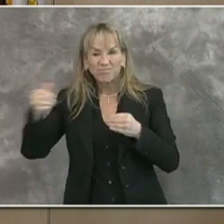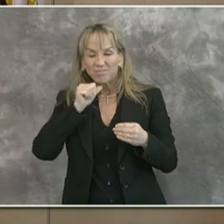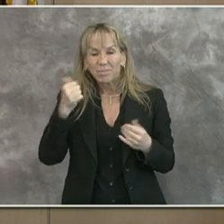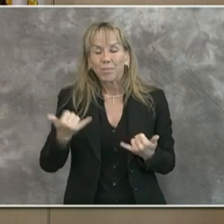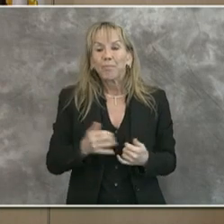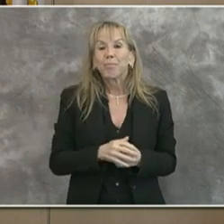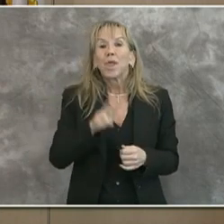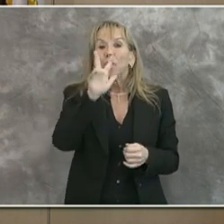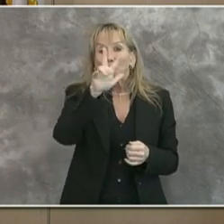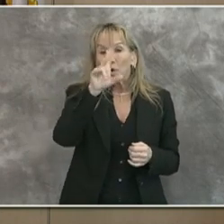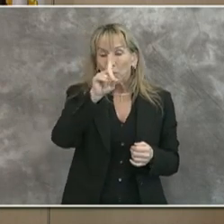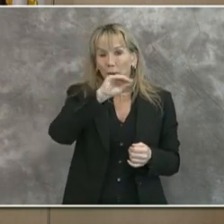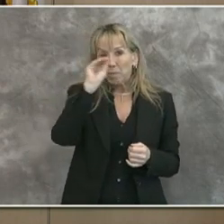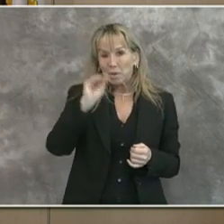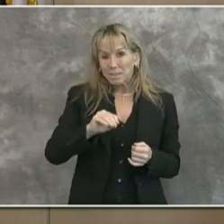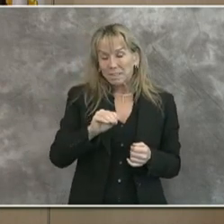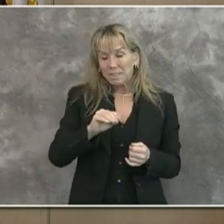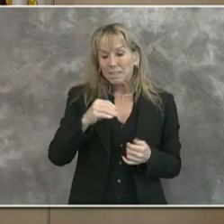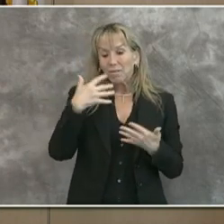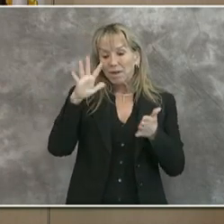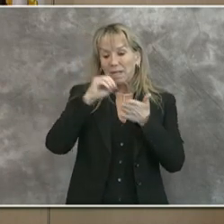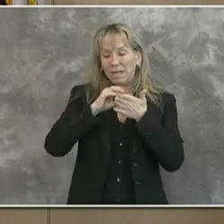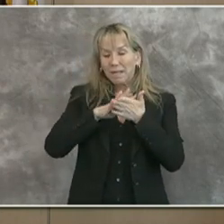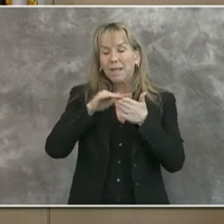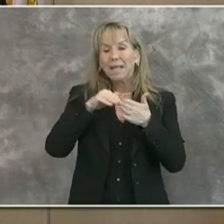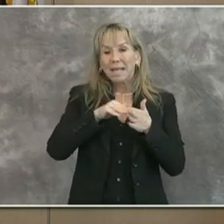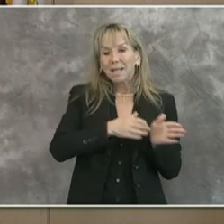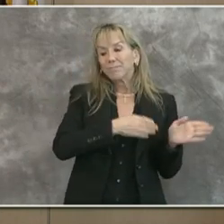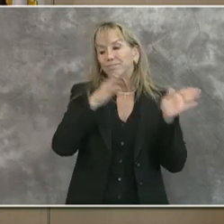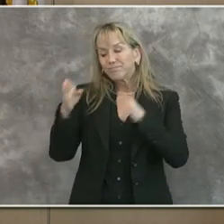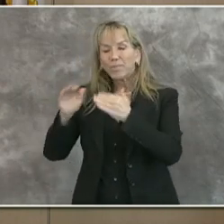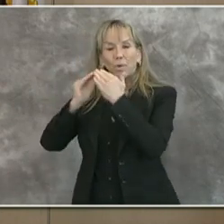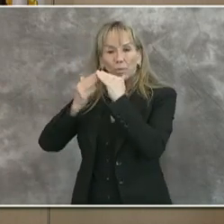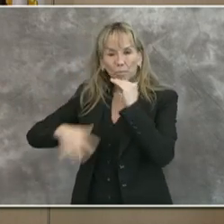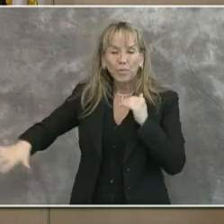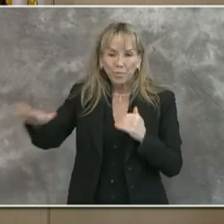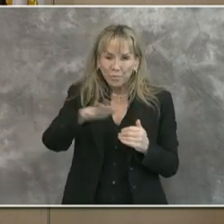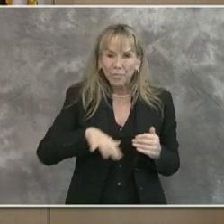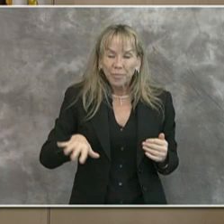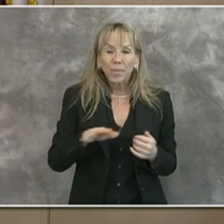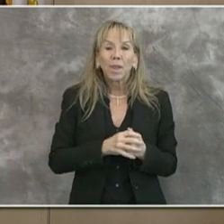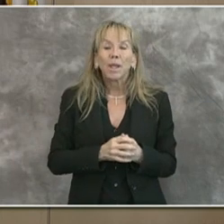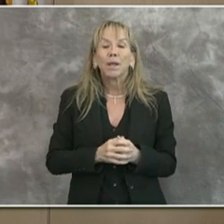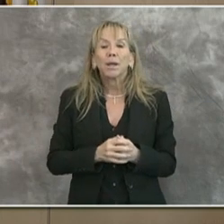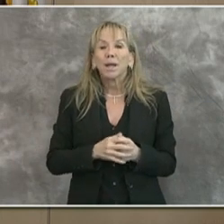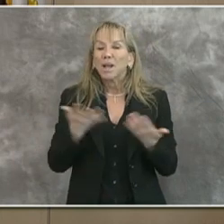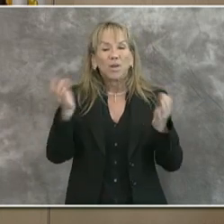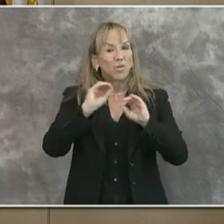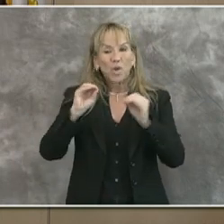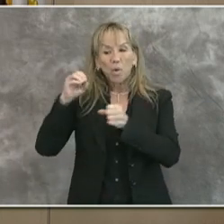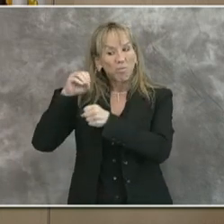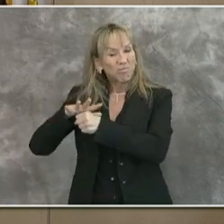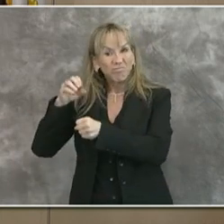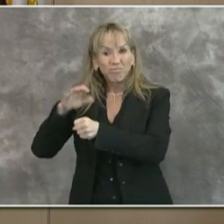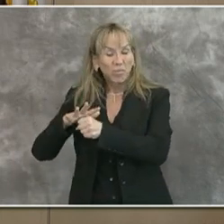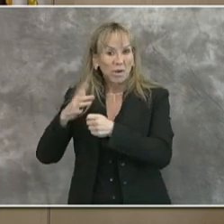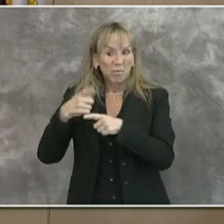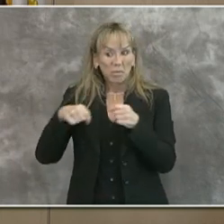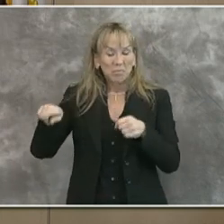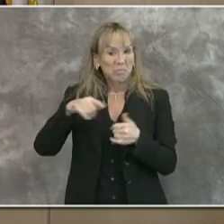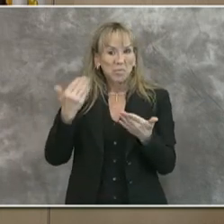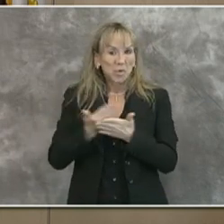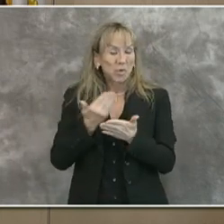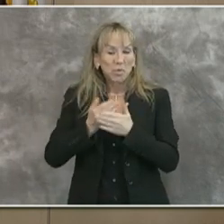31 outbreaks reported in non-skilled nursing facilities, and no outbreaks in this